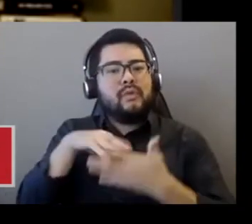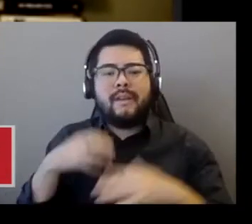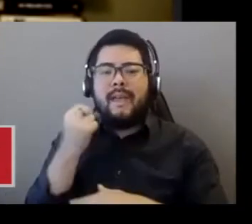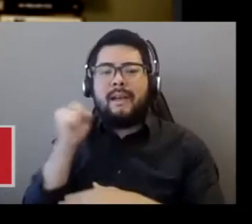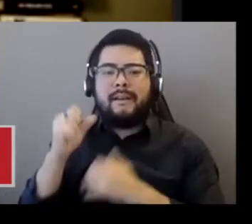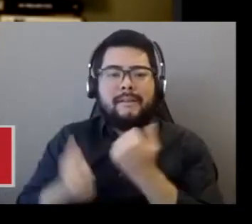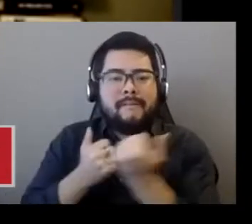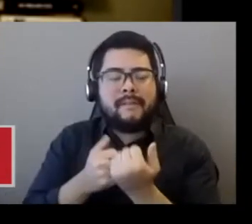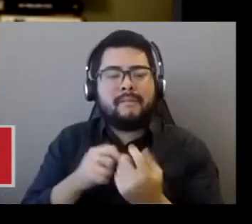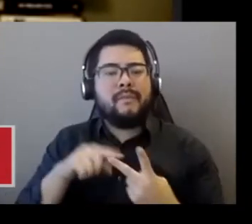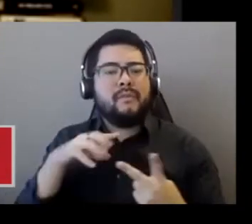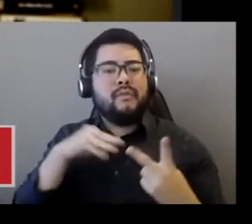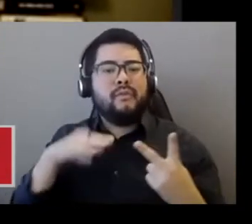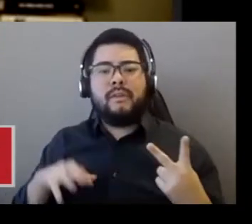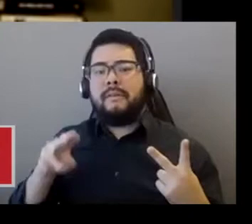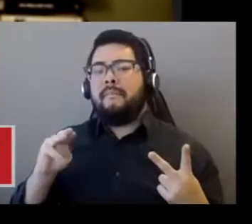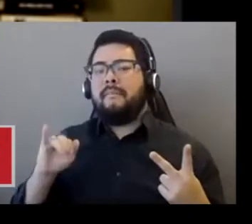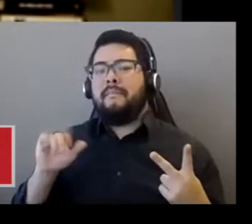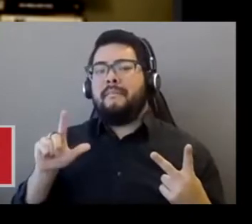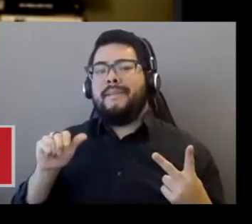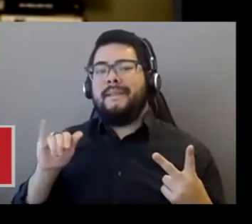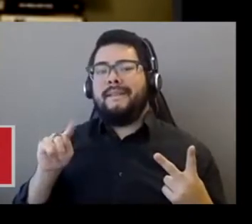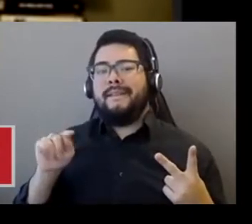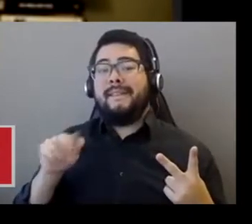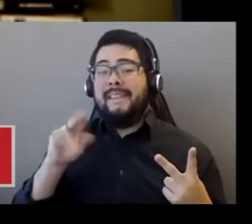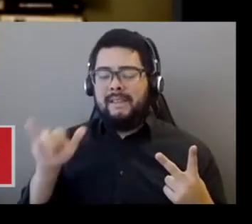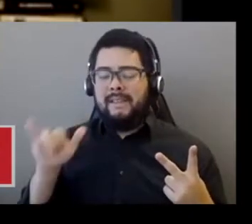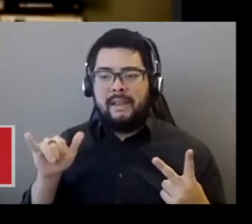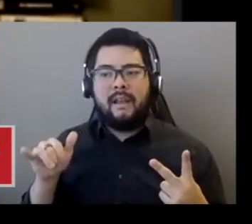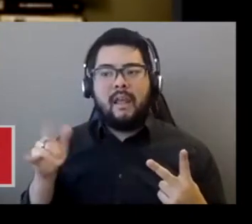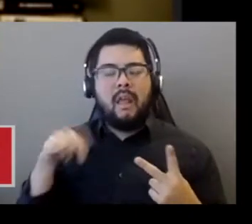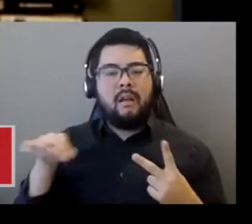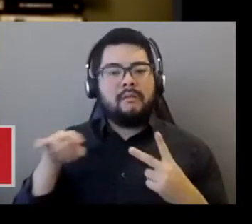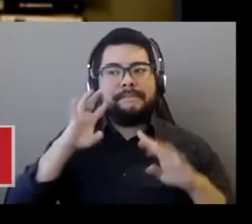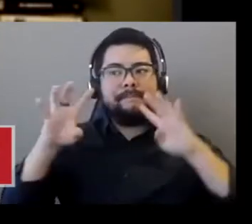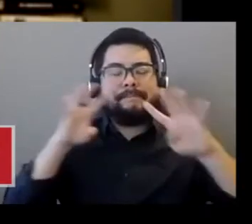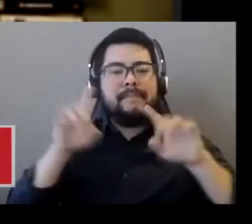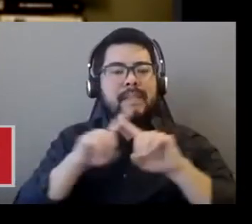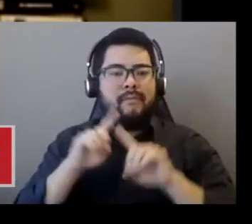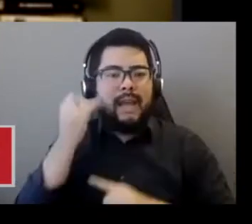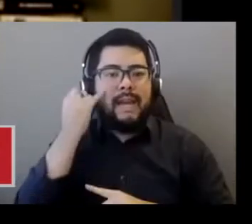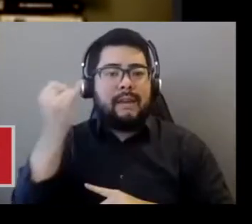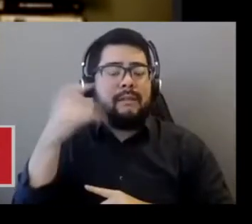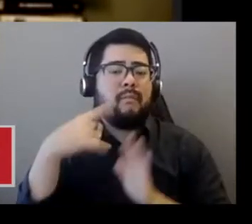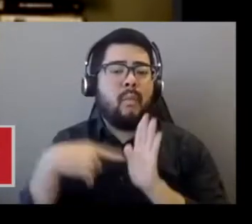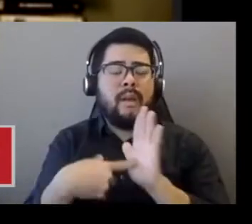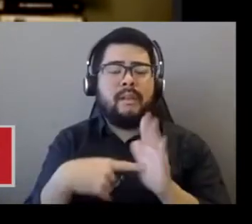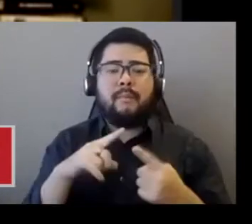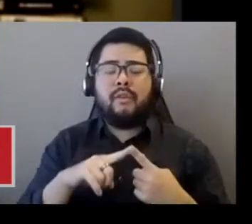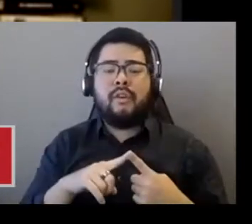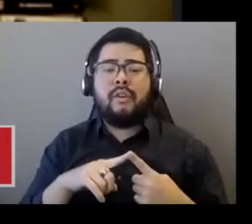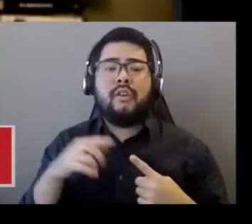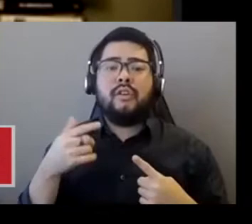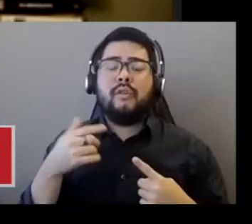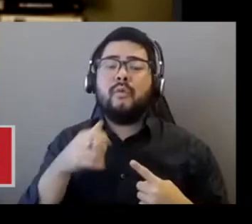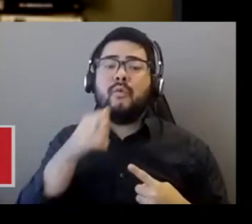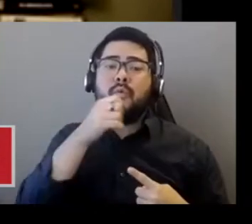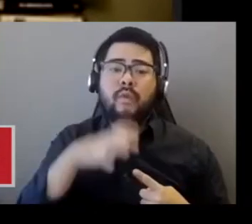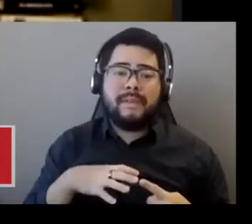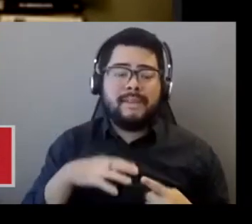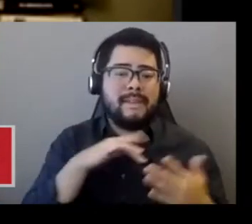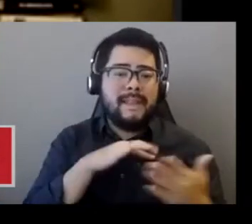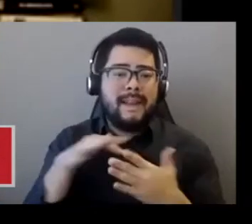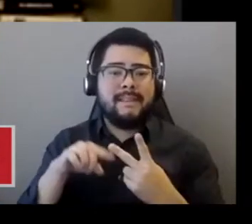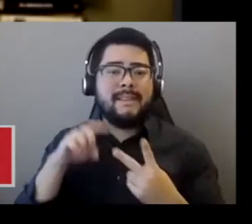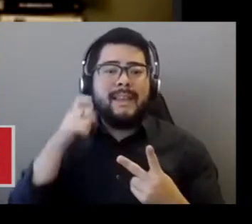militancy generating ideas. Of course, we know this is the origin of women's studies, this is the origin of ethnic studies, this is the origin